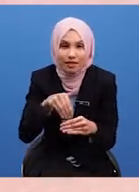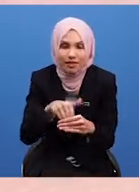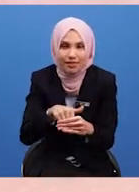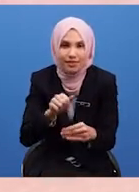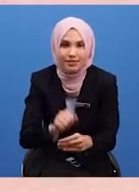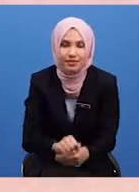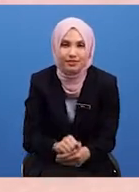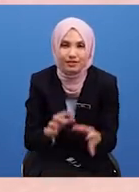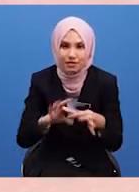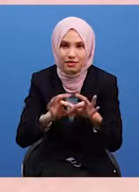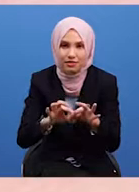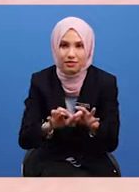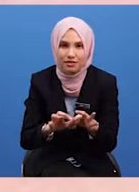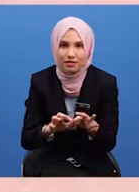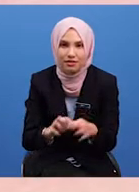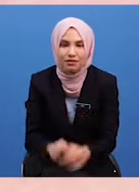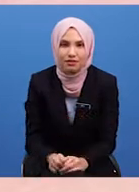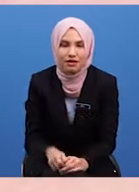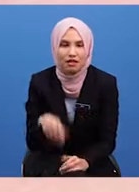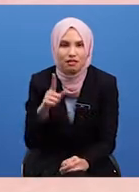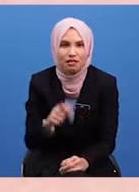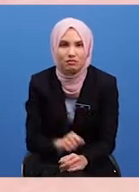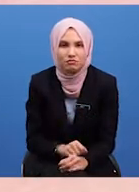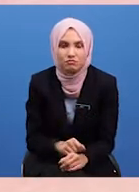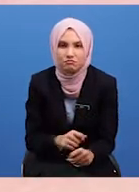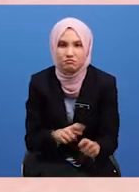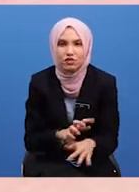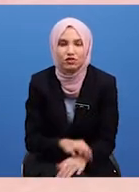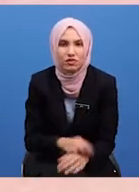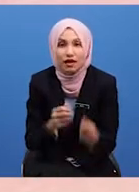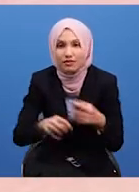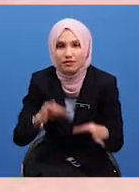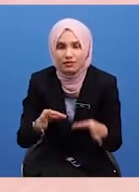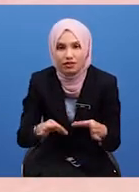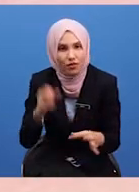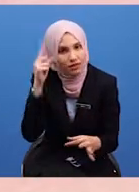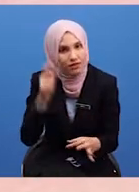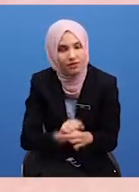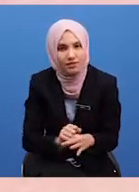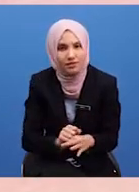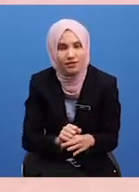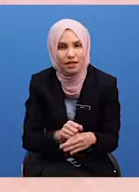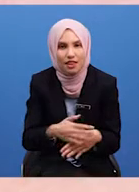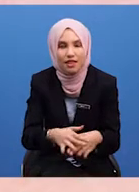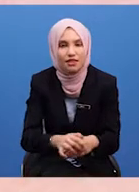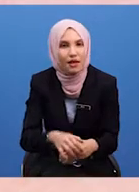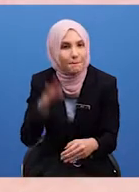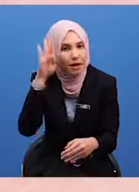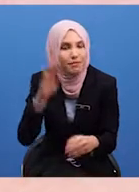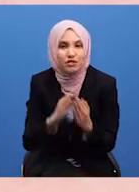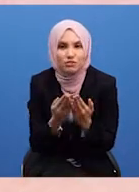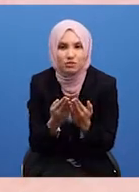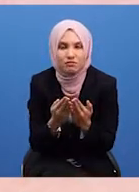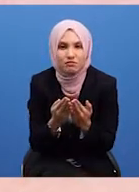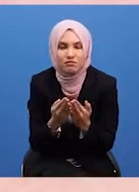Lin is quick to judge Job of cheating when she reads the Bradbury's book. She is